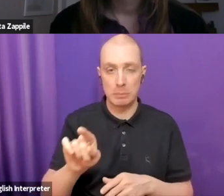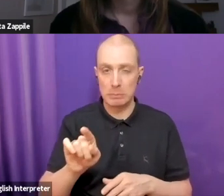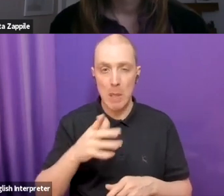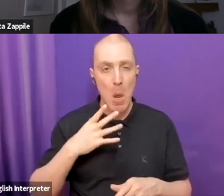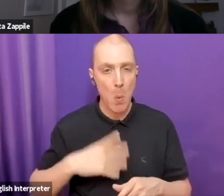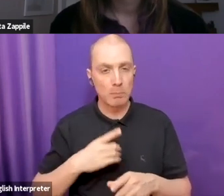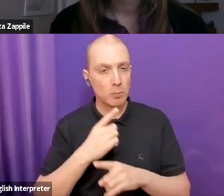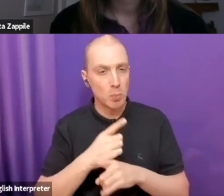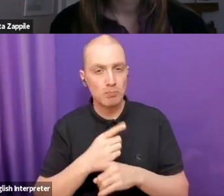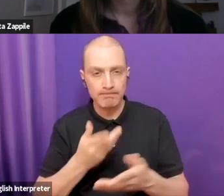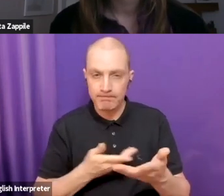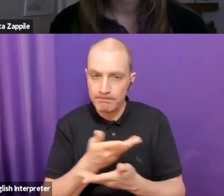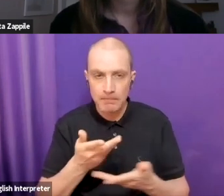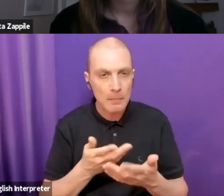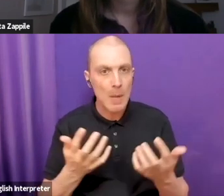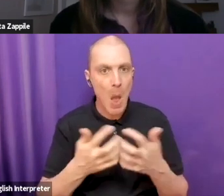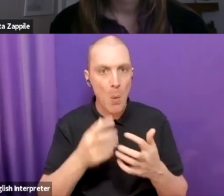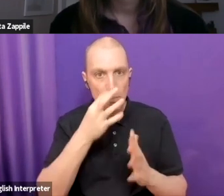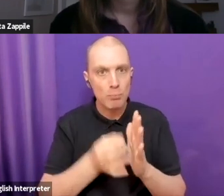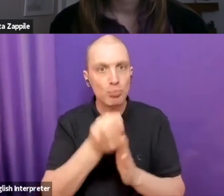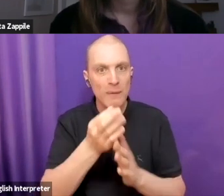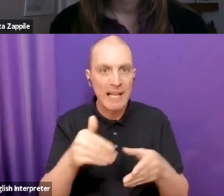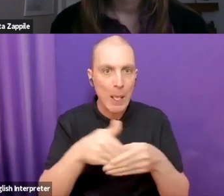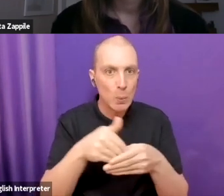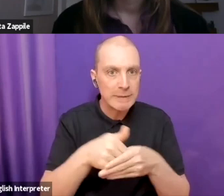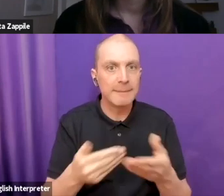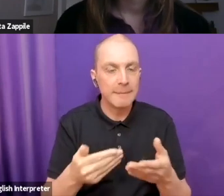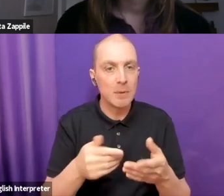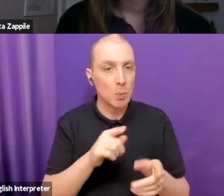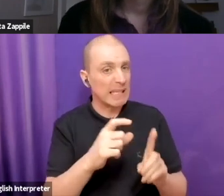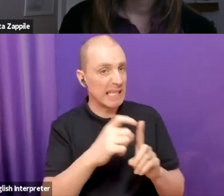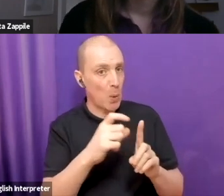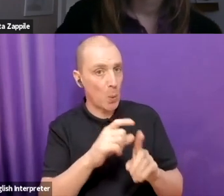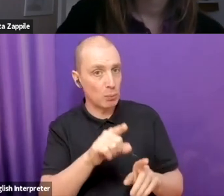and inclusive process. But any kind of initial thoughts, Diego and Nicoletta?